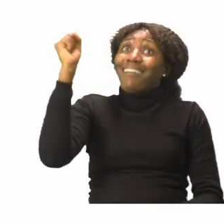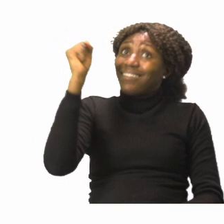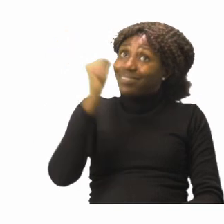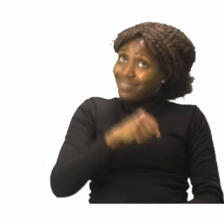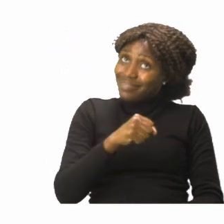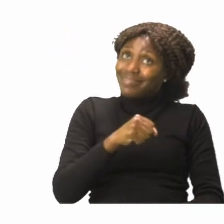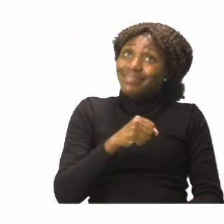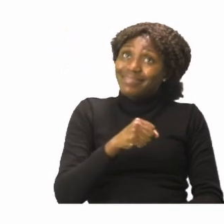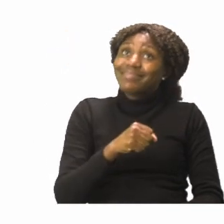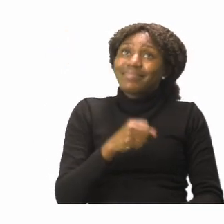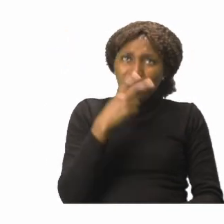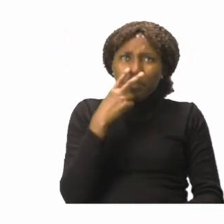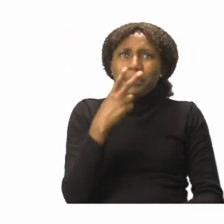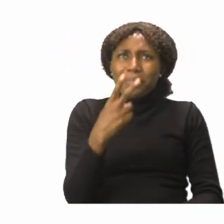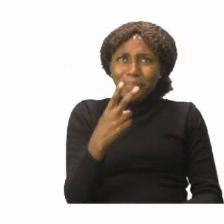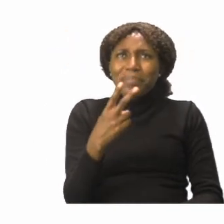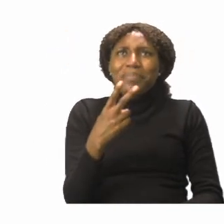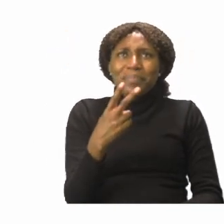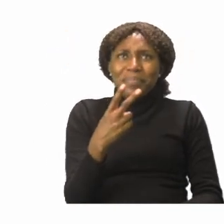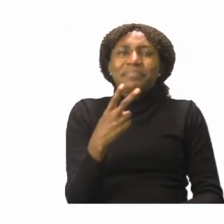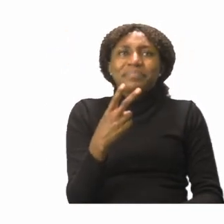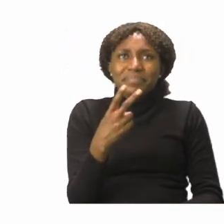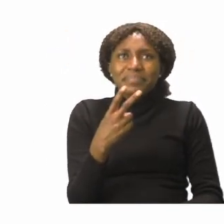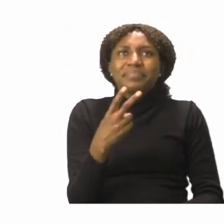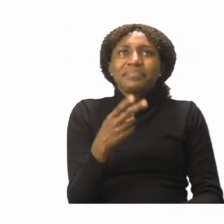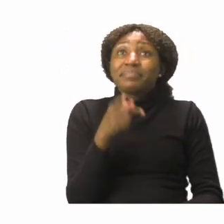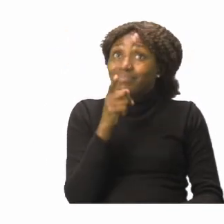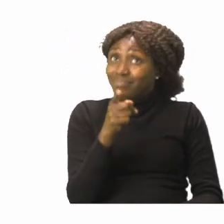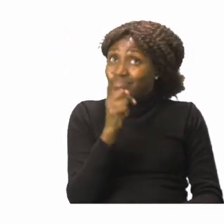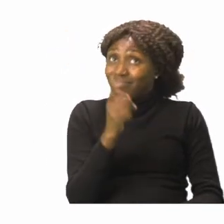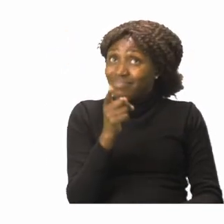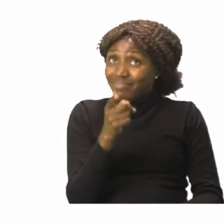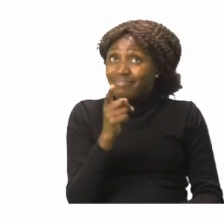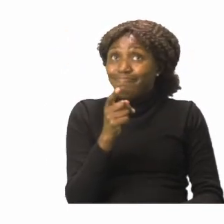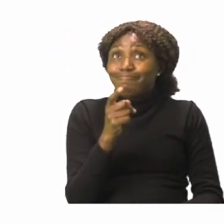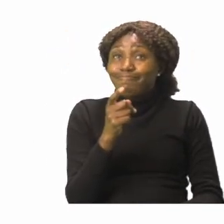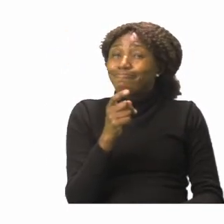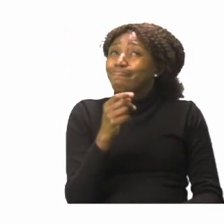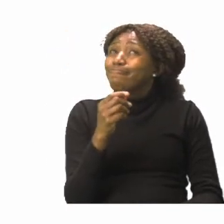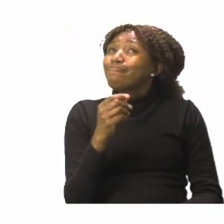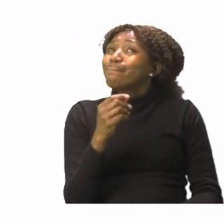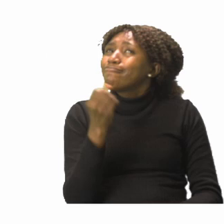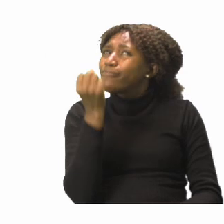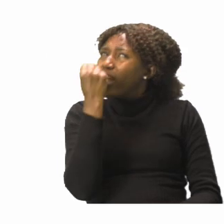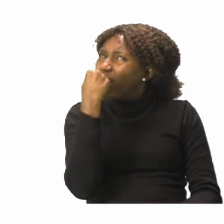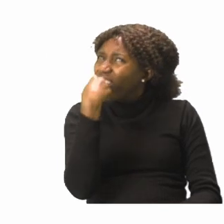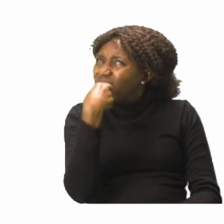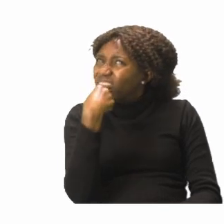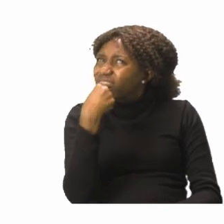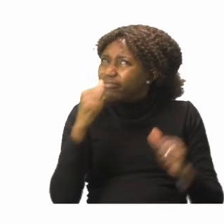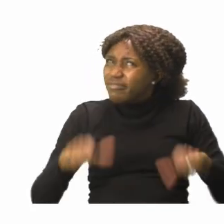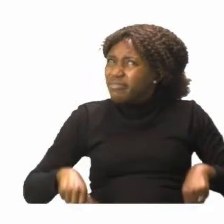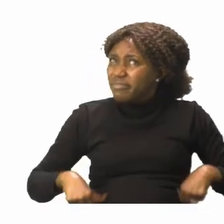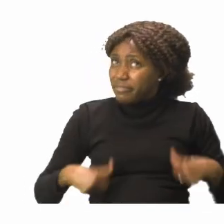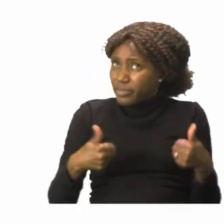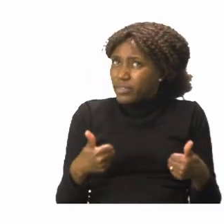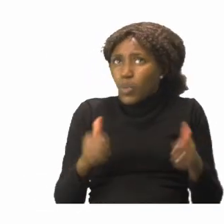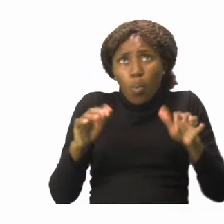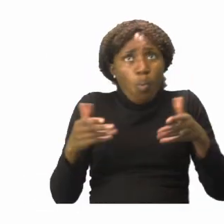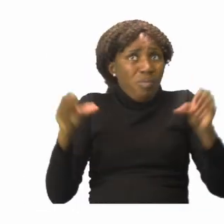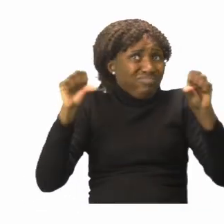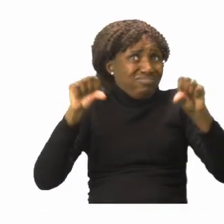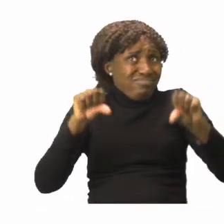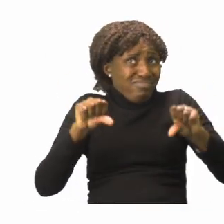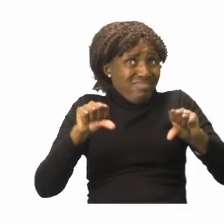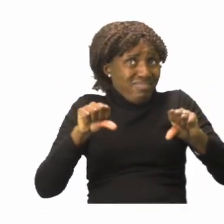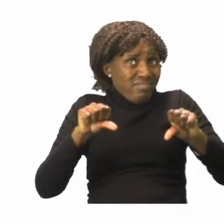Yes, I can see an apple too. So, is an apple healthy or